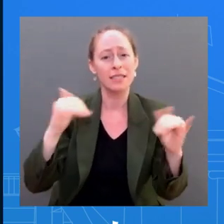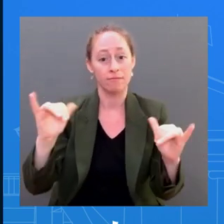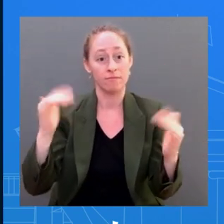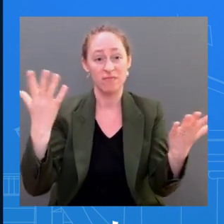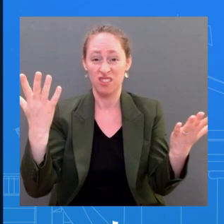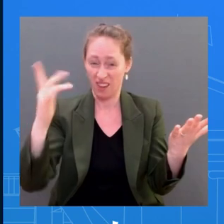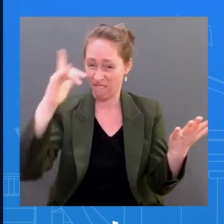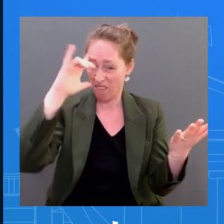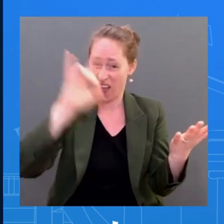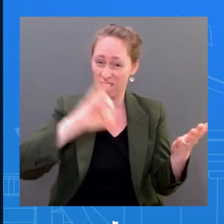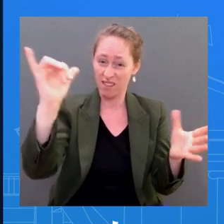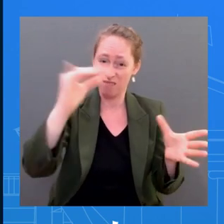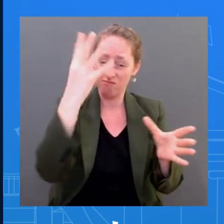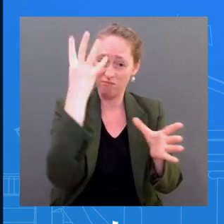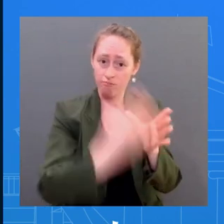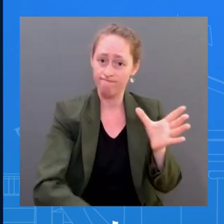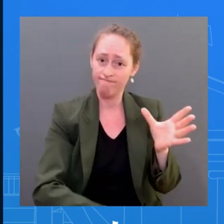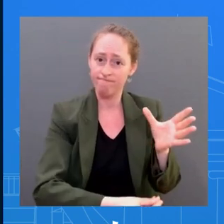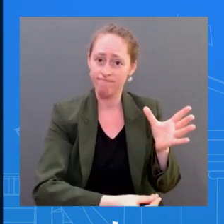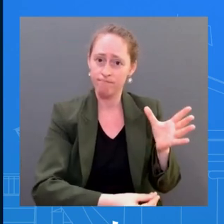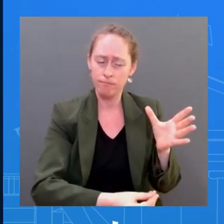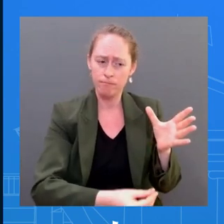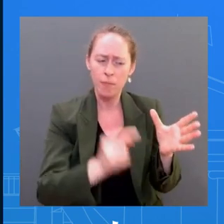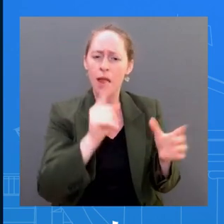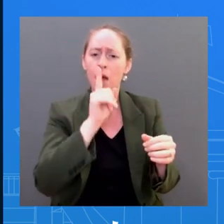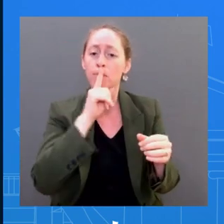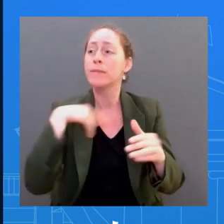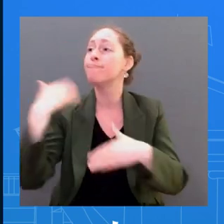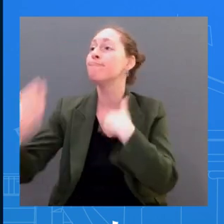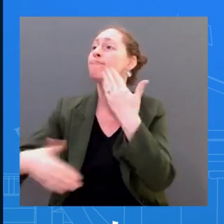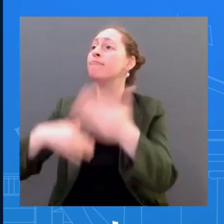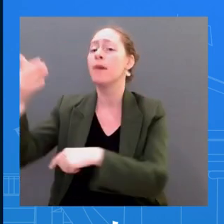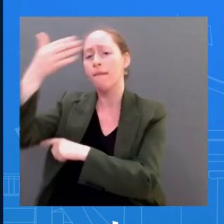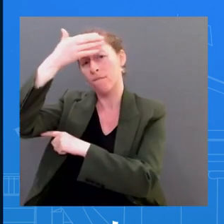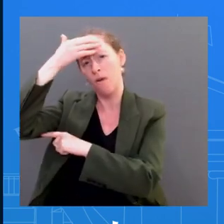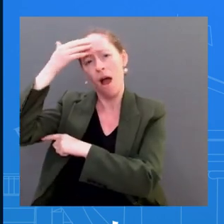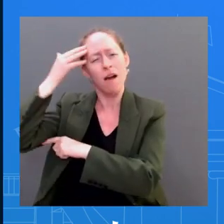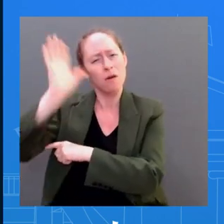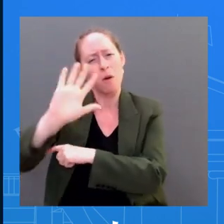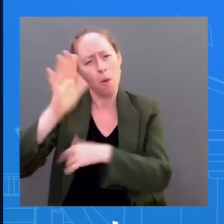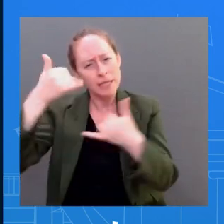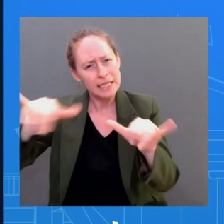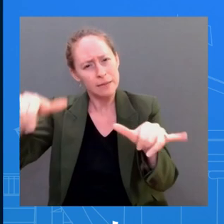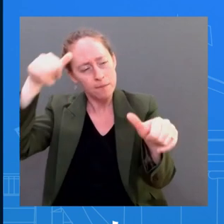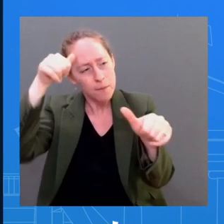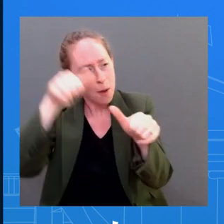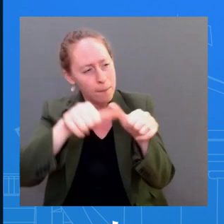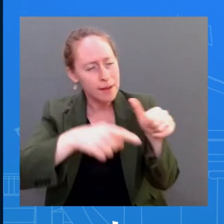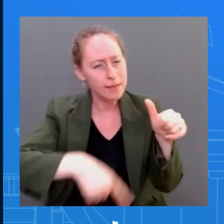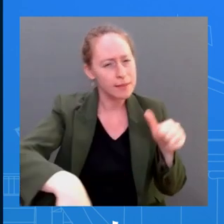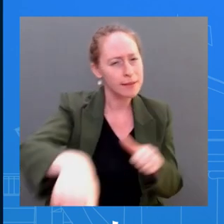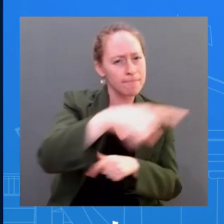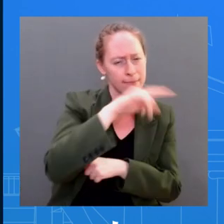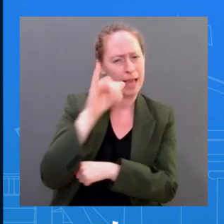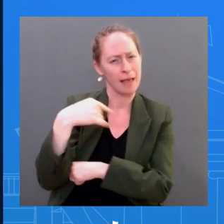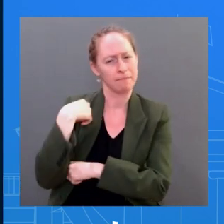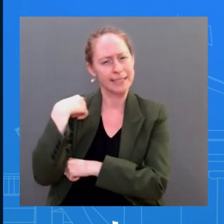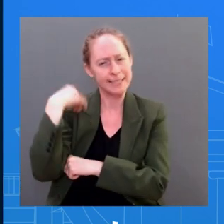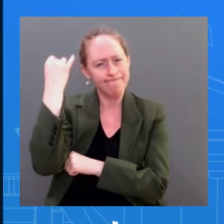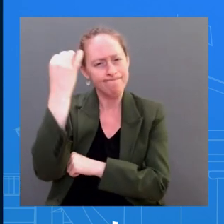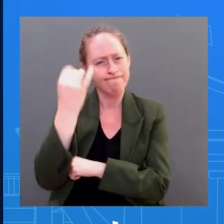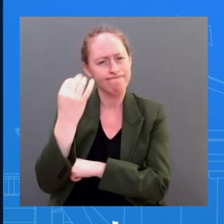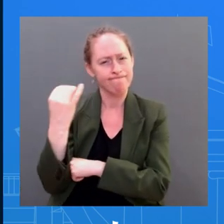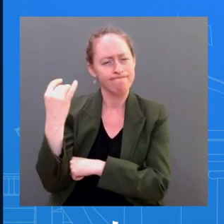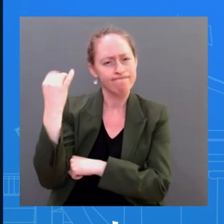and acknowledge the victims, we need to recognize that this time, it seems that something is different. There is a sense